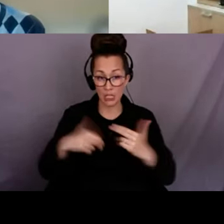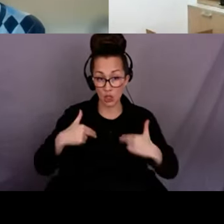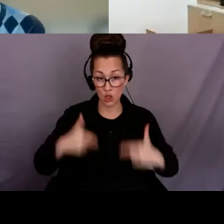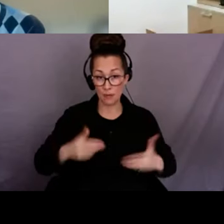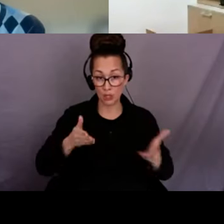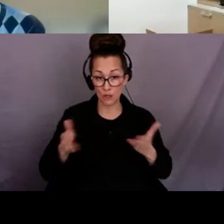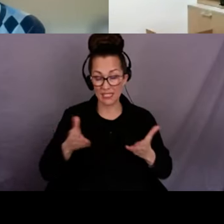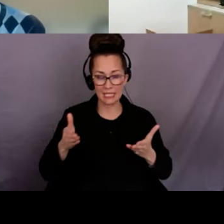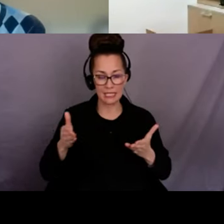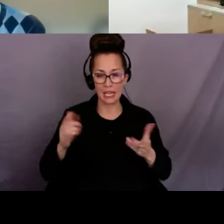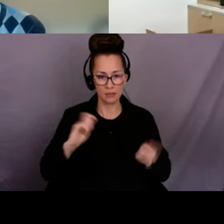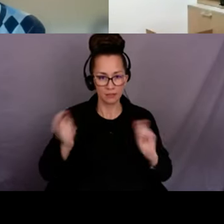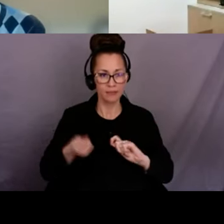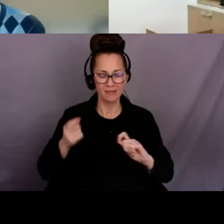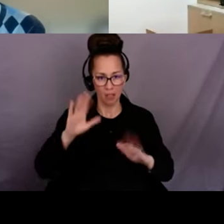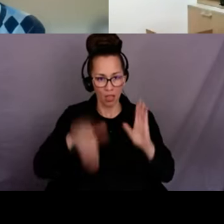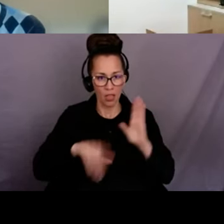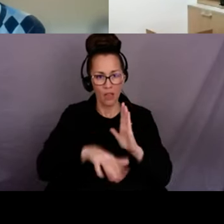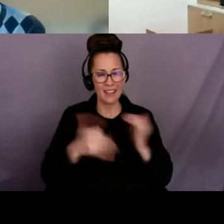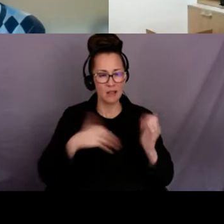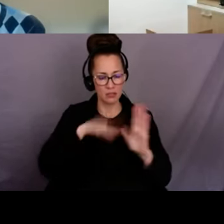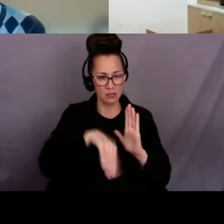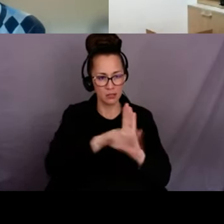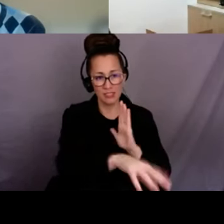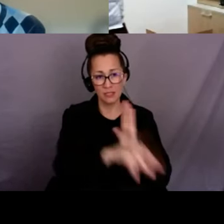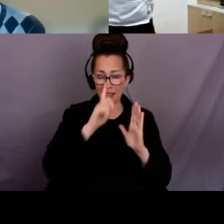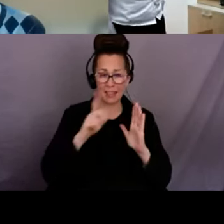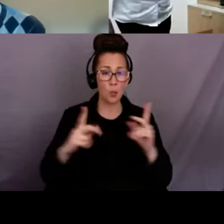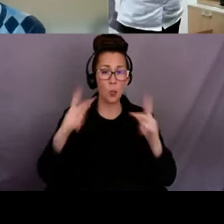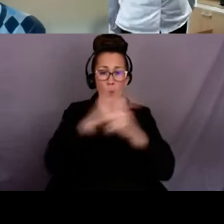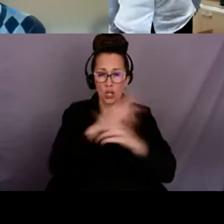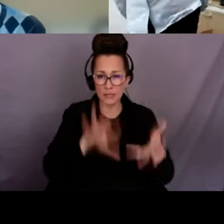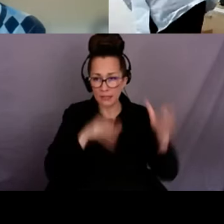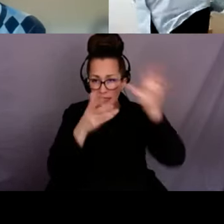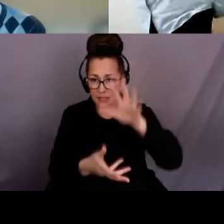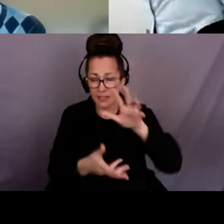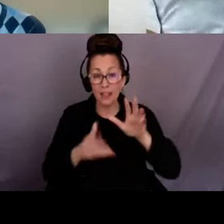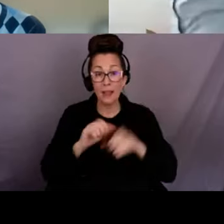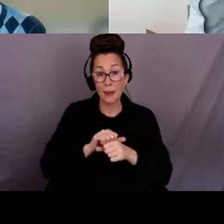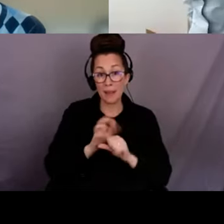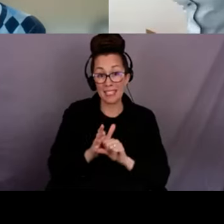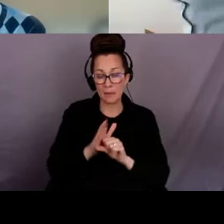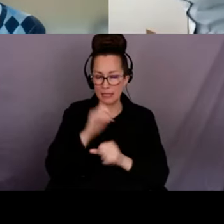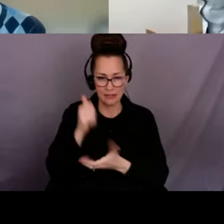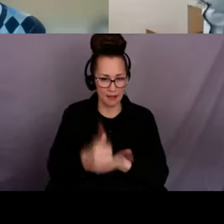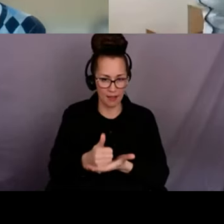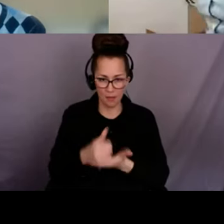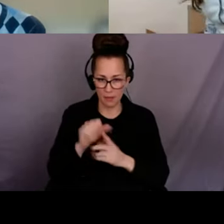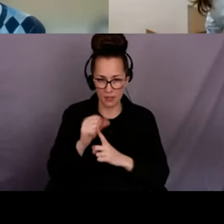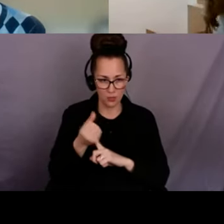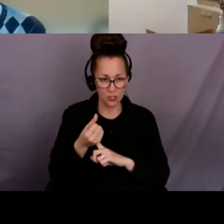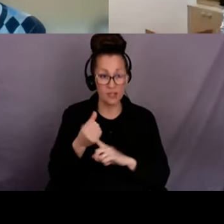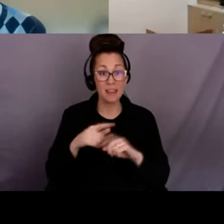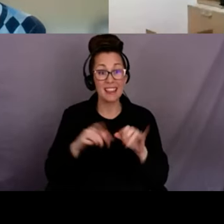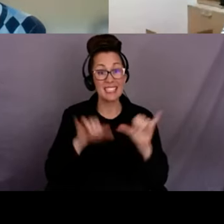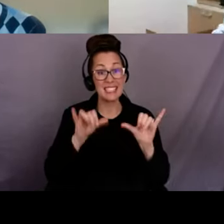system and really plunged it into increasing disarray and turmoil. The pandemic has not helped, but the system